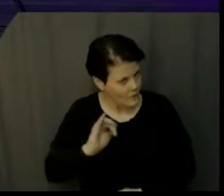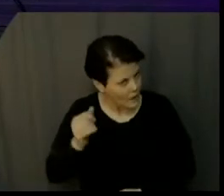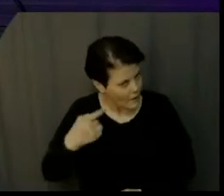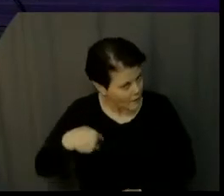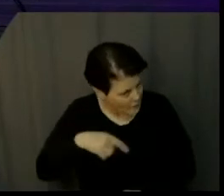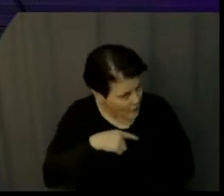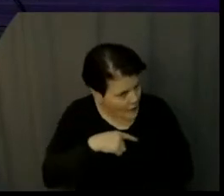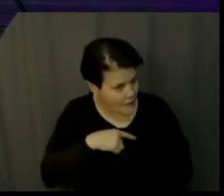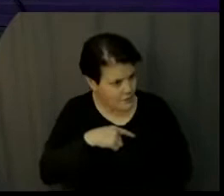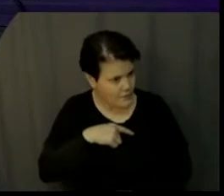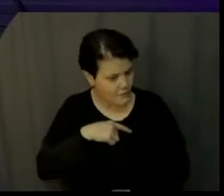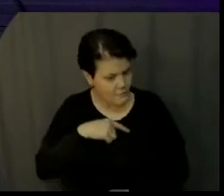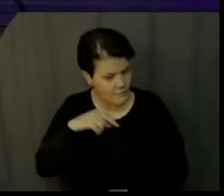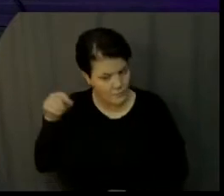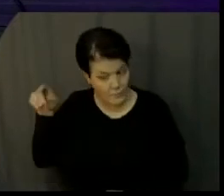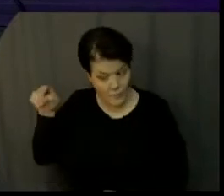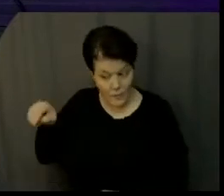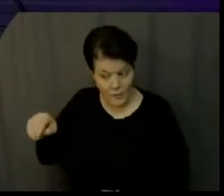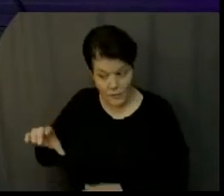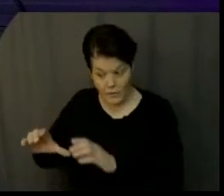but you haven't been practicing.